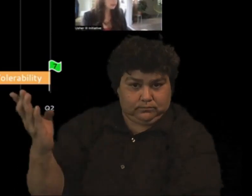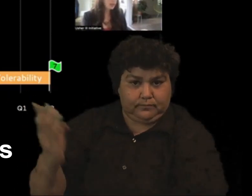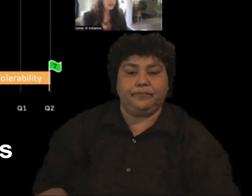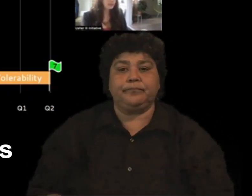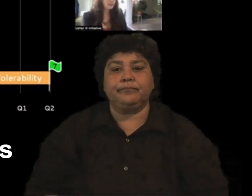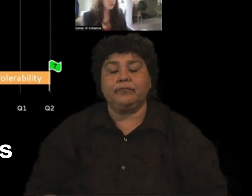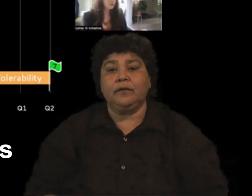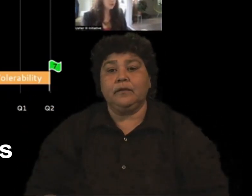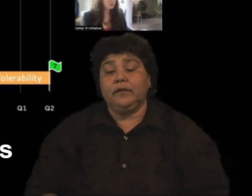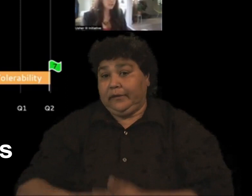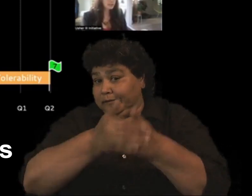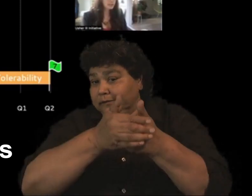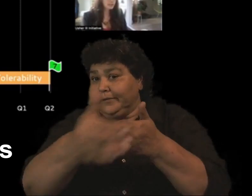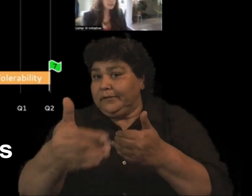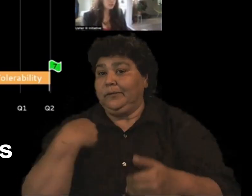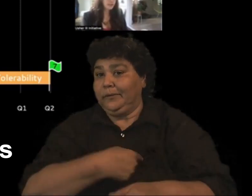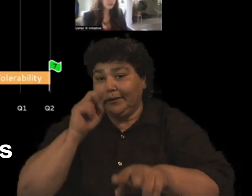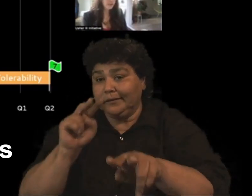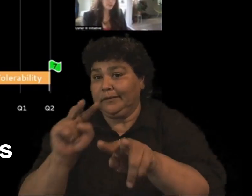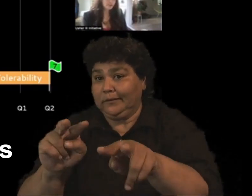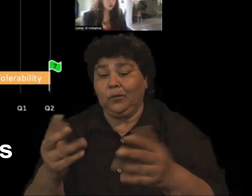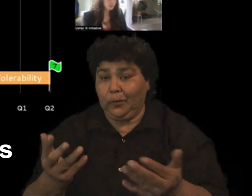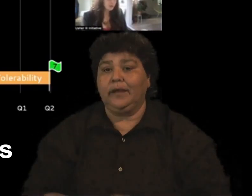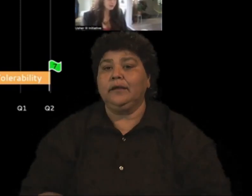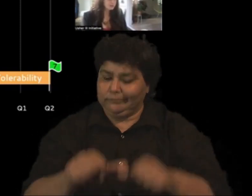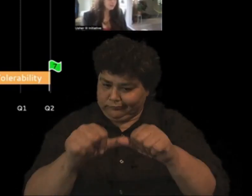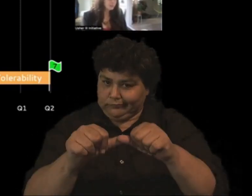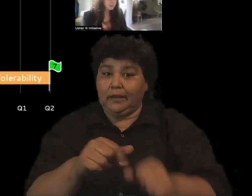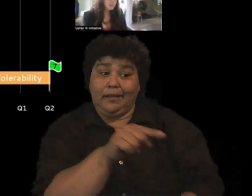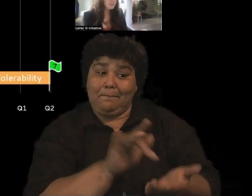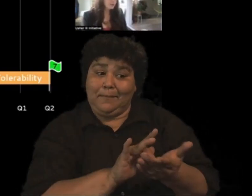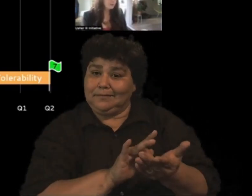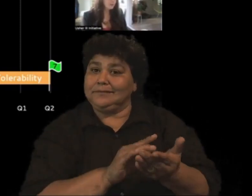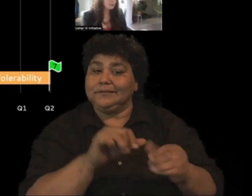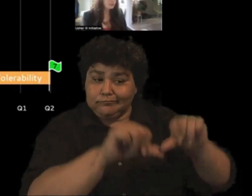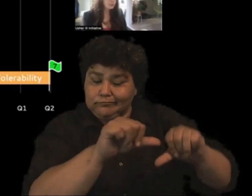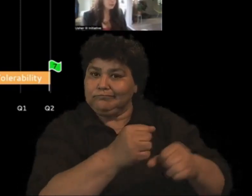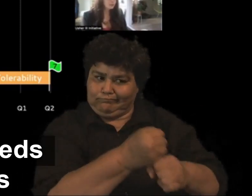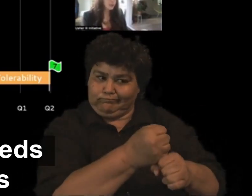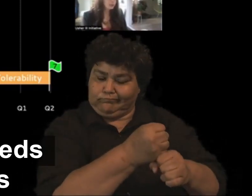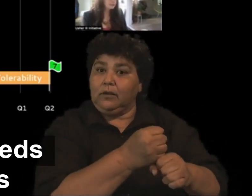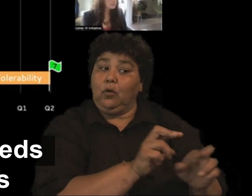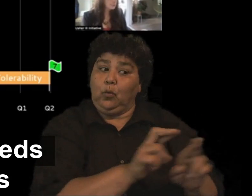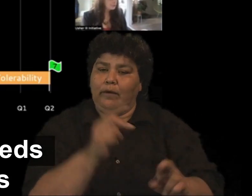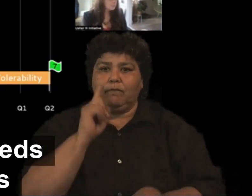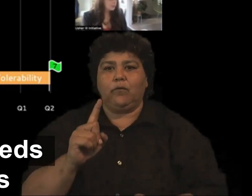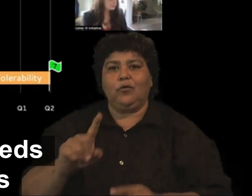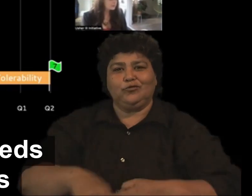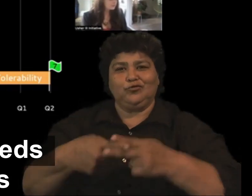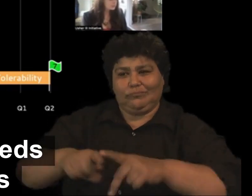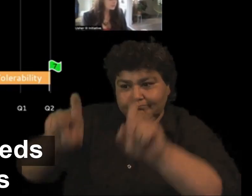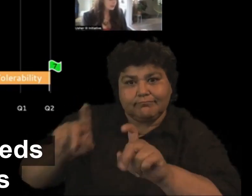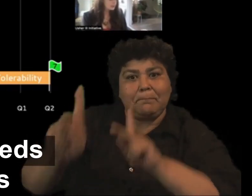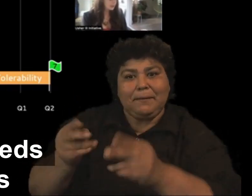Looking ahead, we are working to continue manufacturing the compound in preparation for clinical trials. We hope to